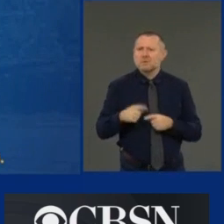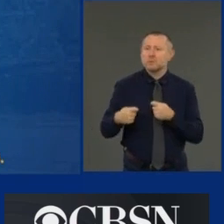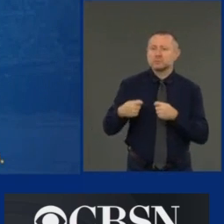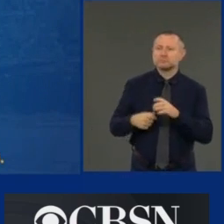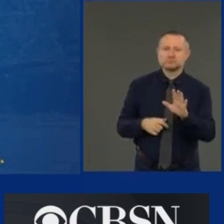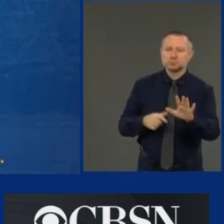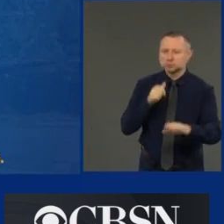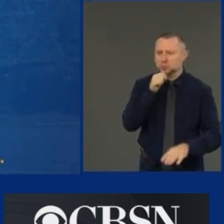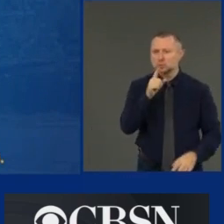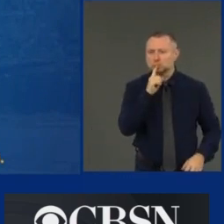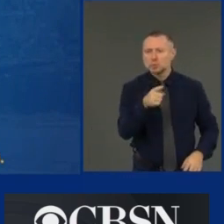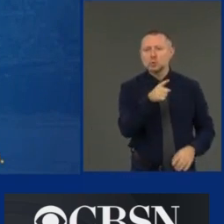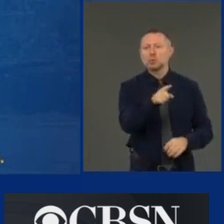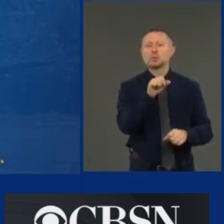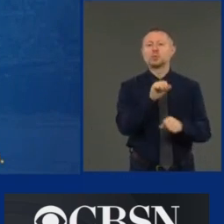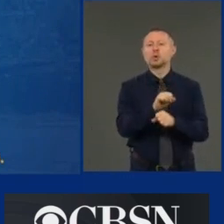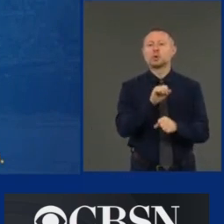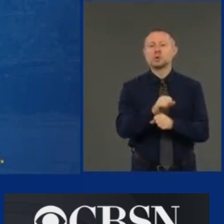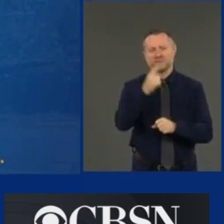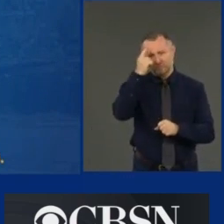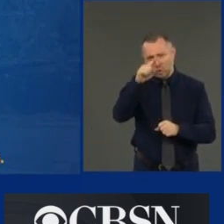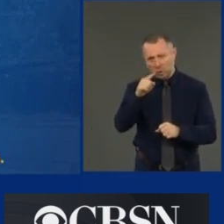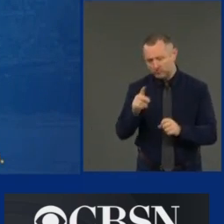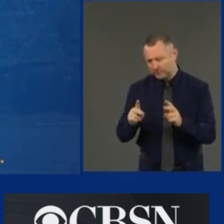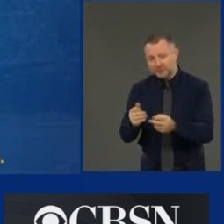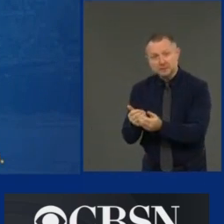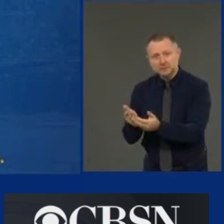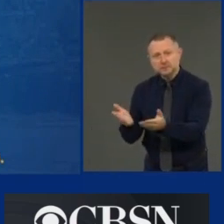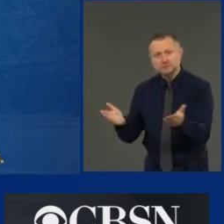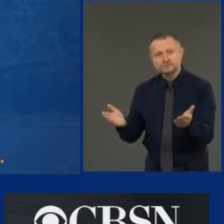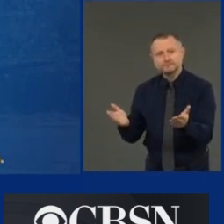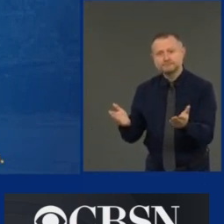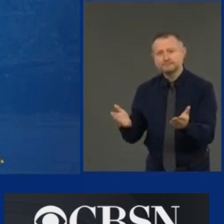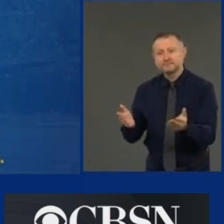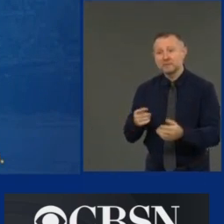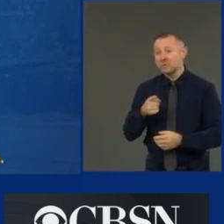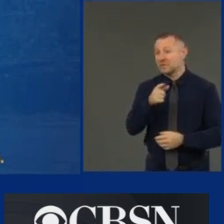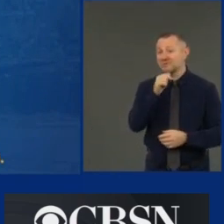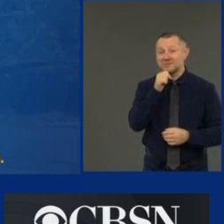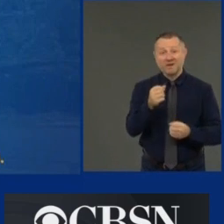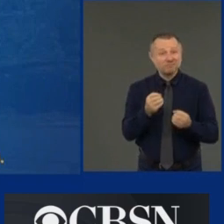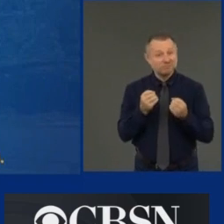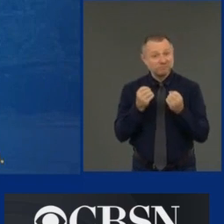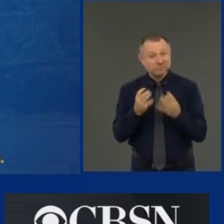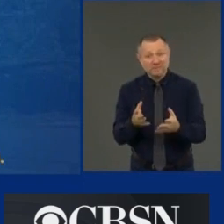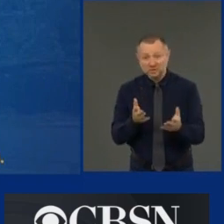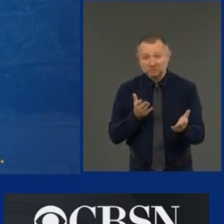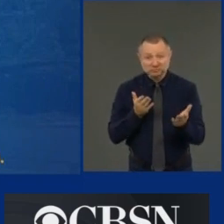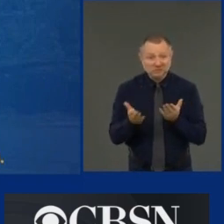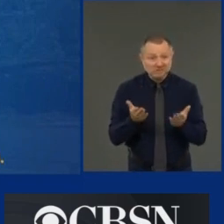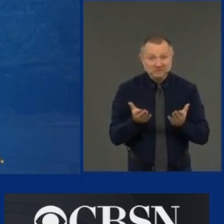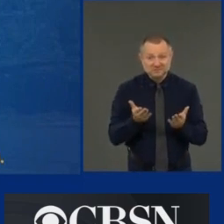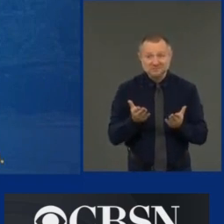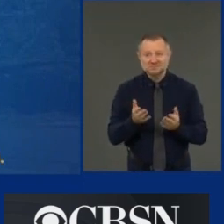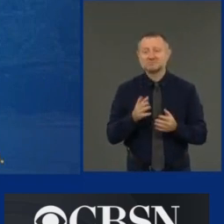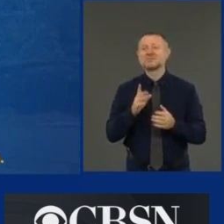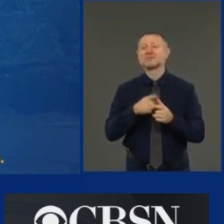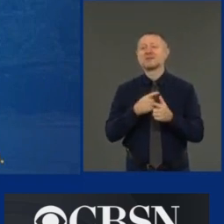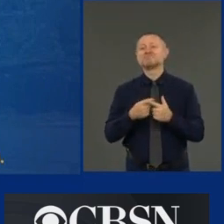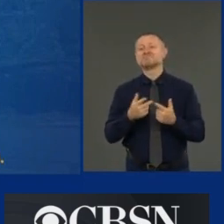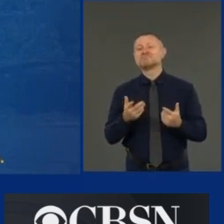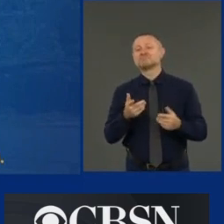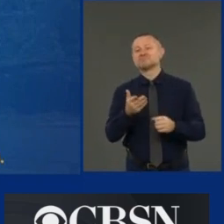for the people of the state. If they're not providing the service, then fire them.